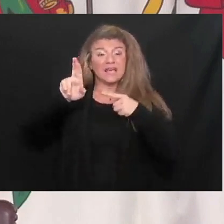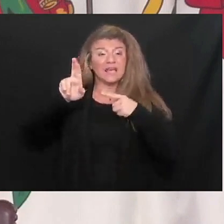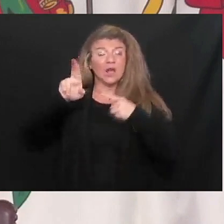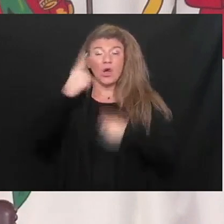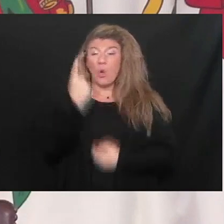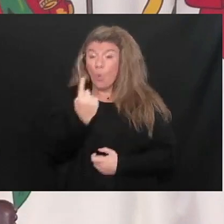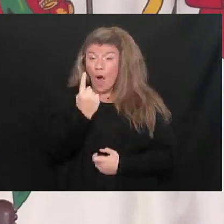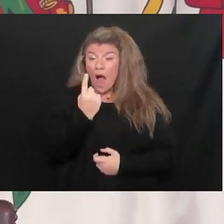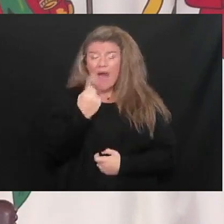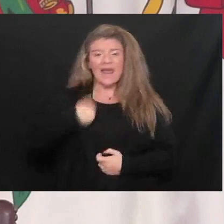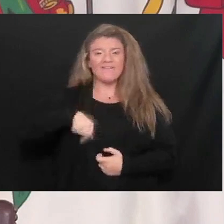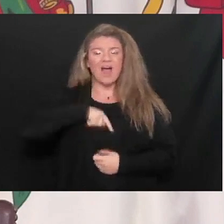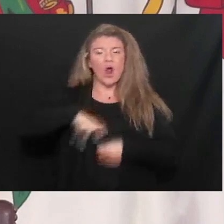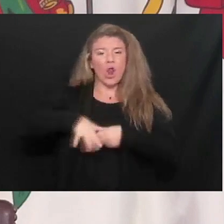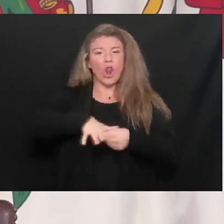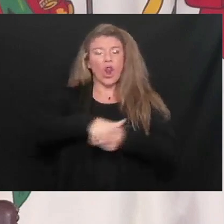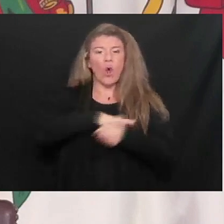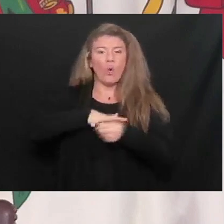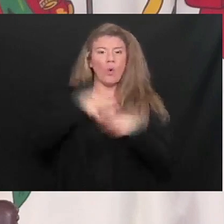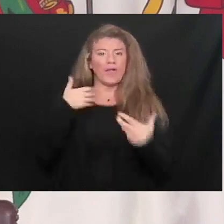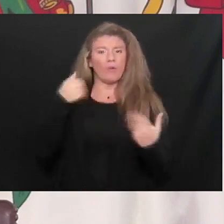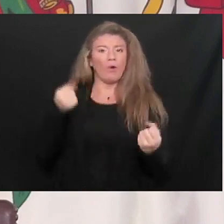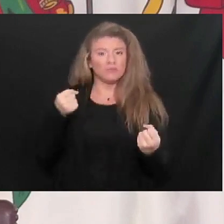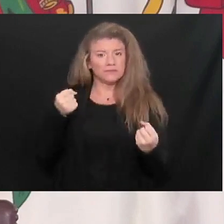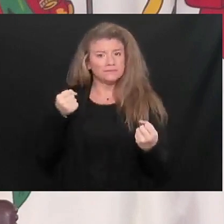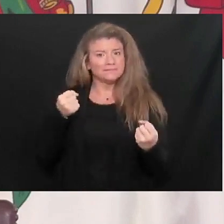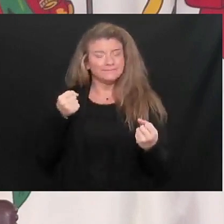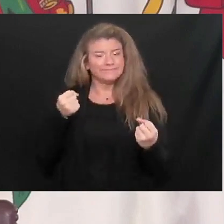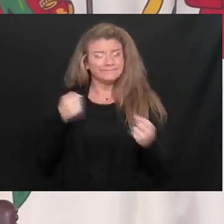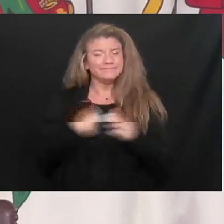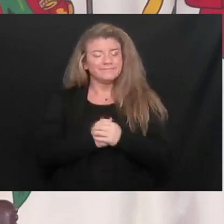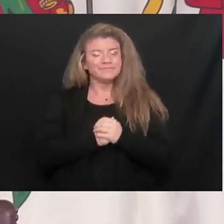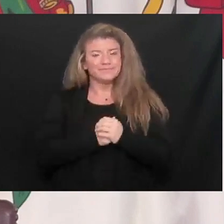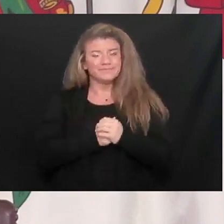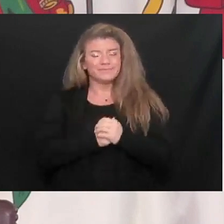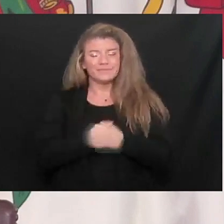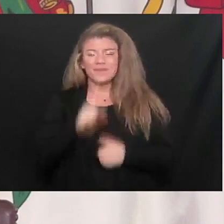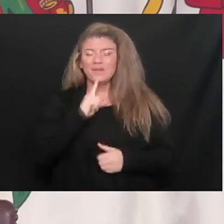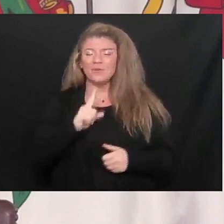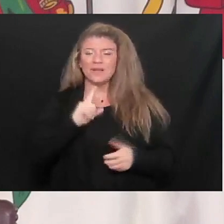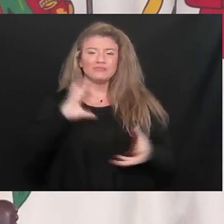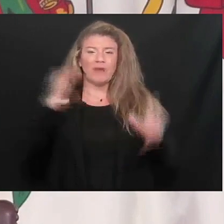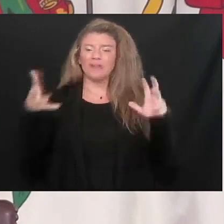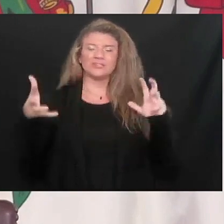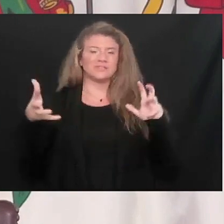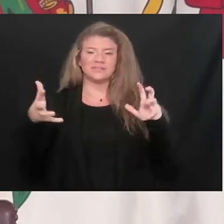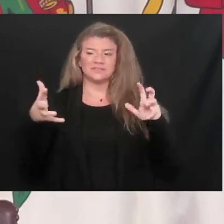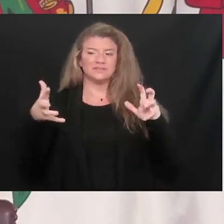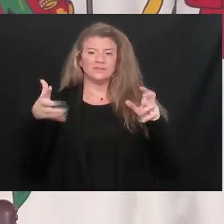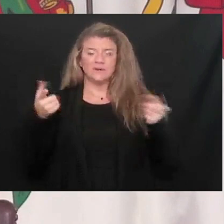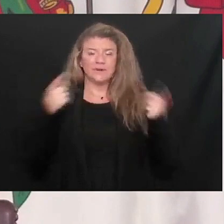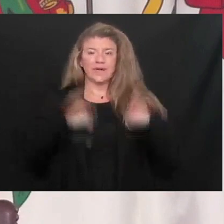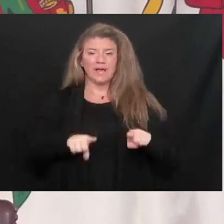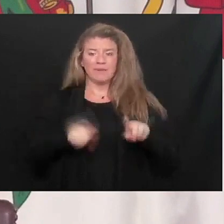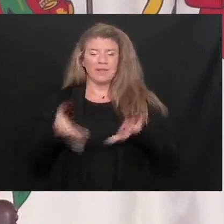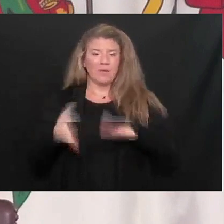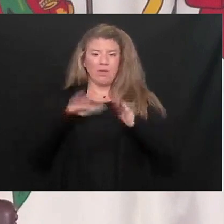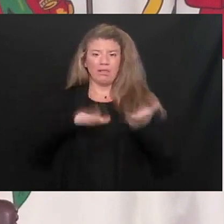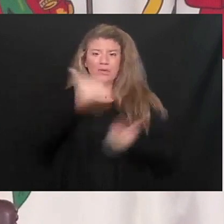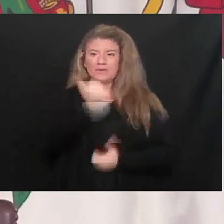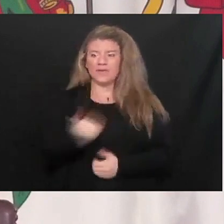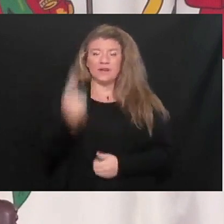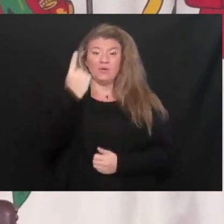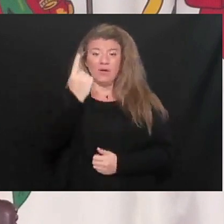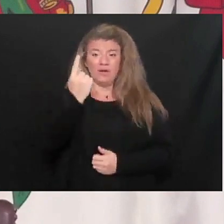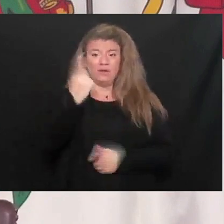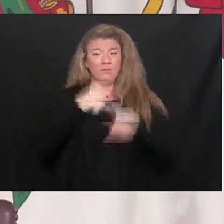one of our local heroes again. And it is tragic beyond belief when we lose anyone, but